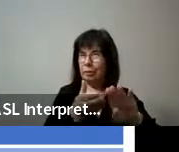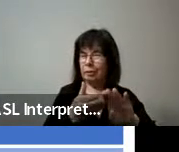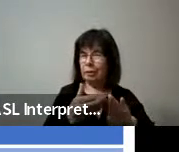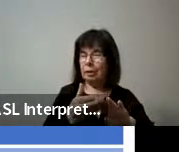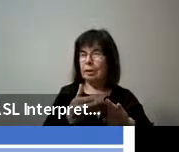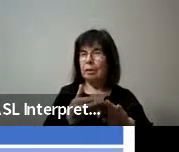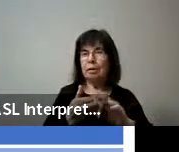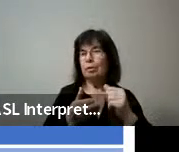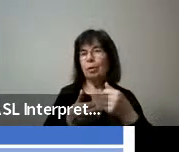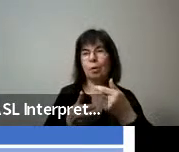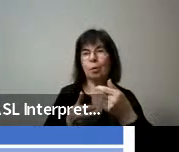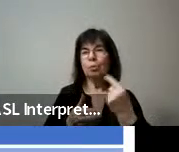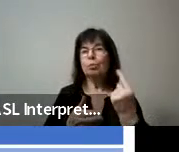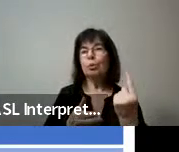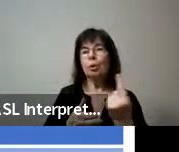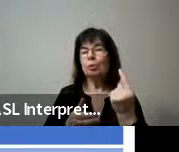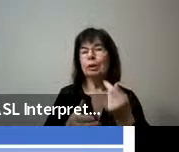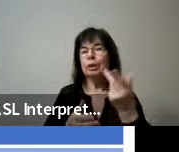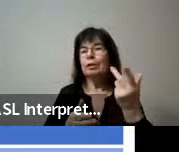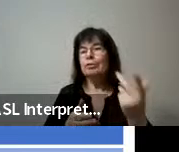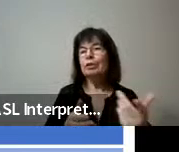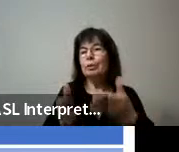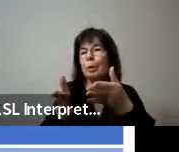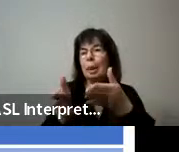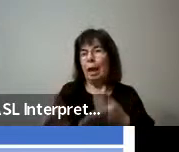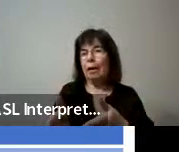have to do with who can perform what